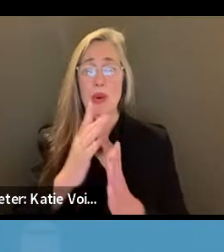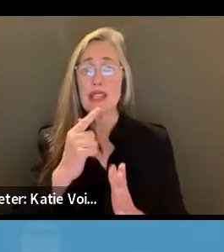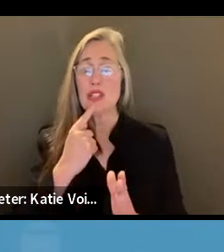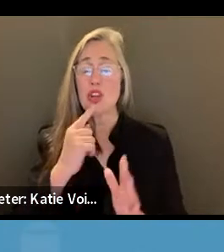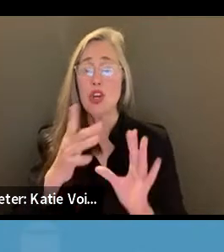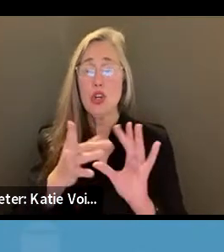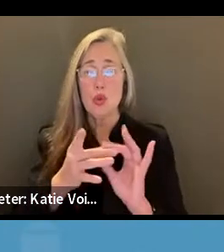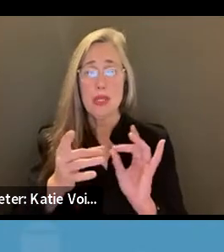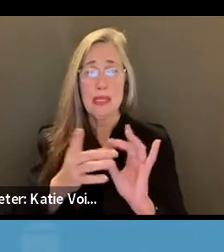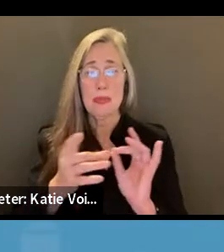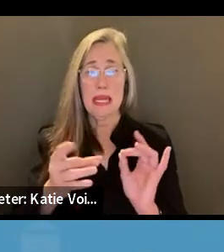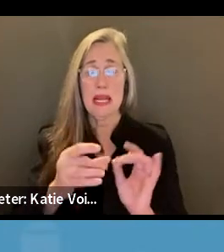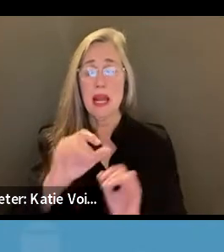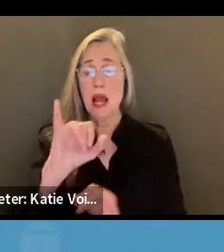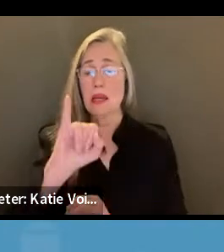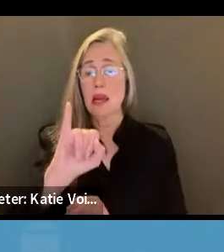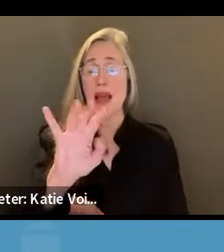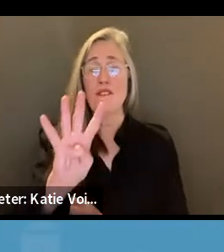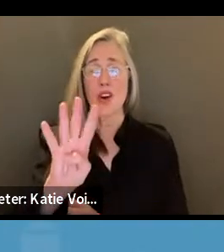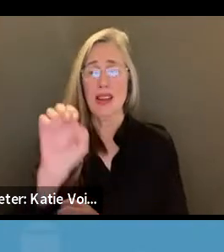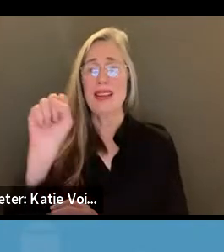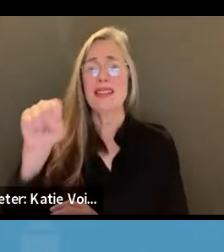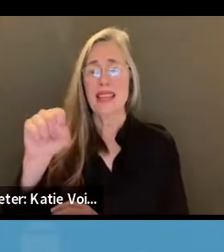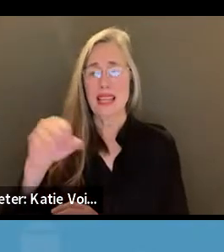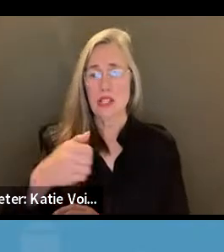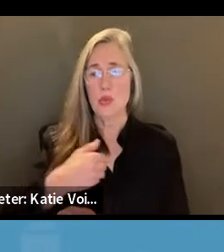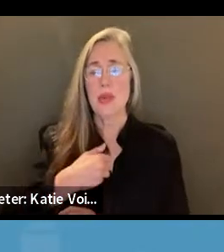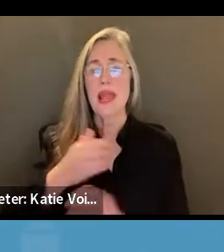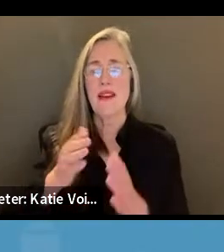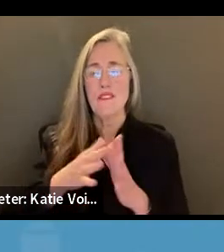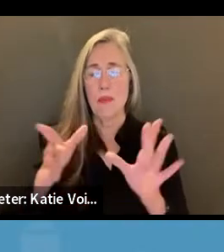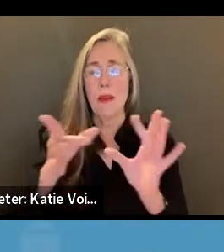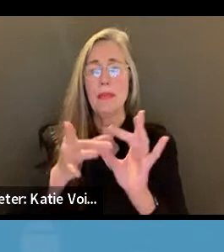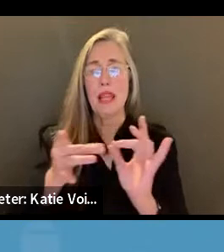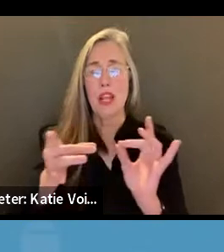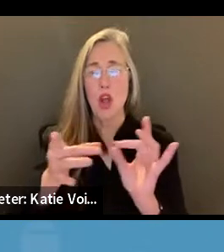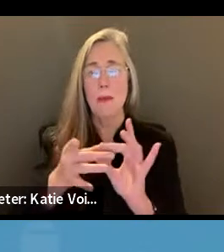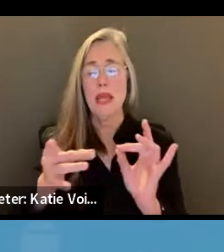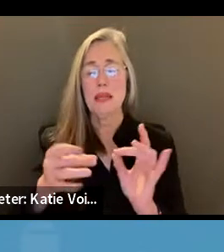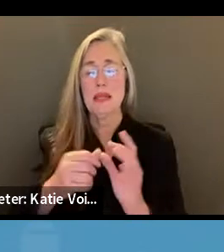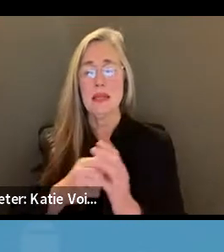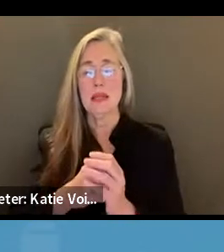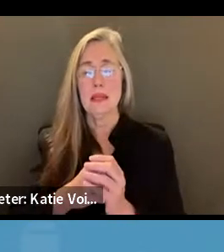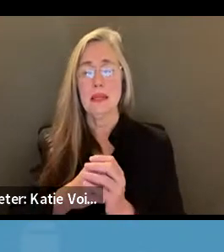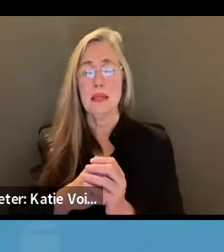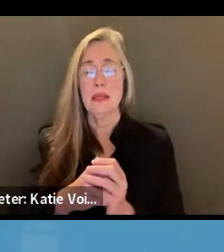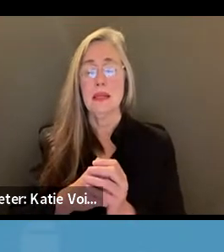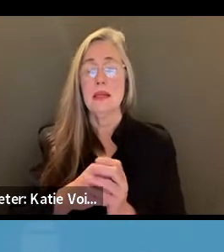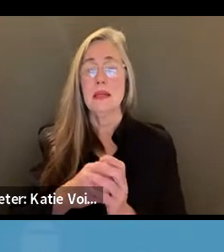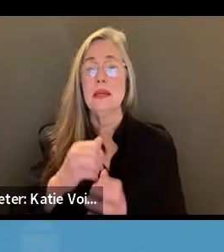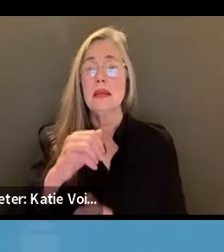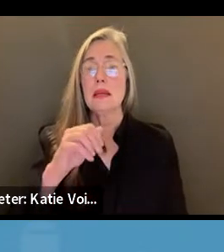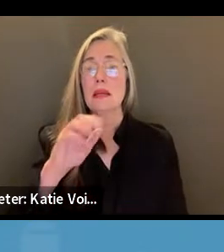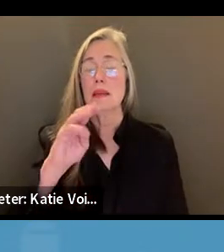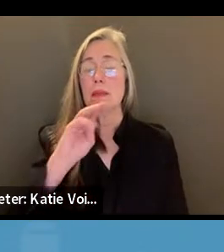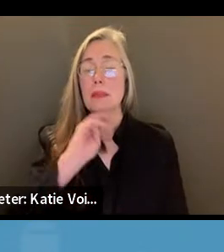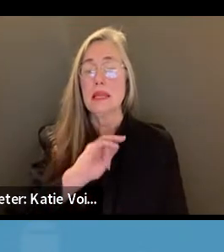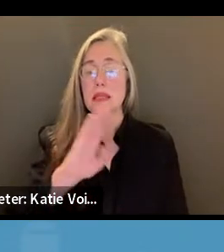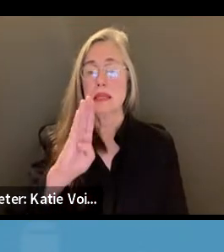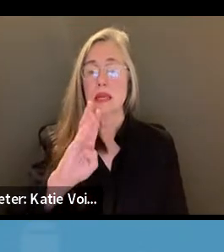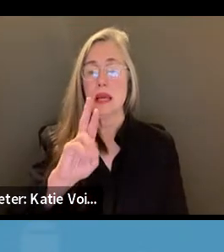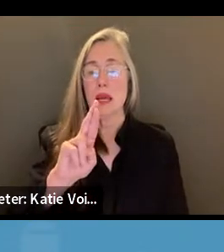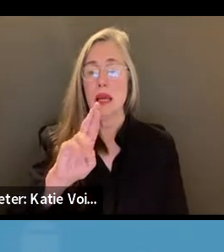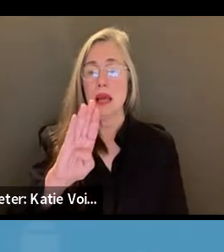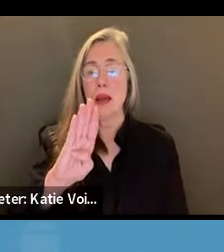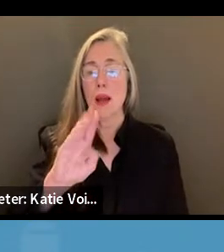Thank you, President Sims-Moten. We do have public comment on this item. Ms. Barbara Parme.